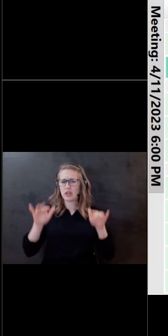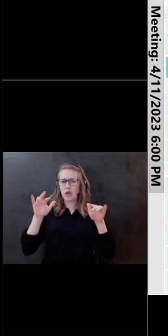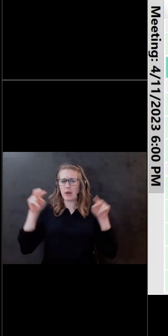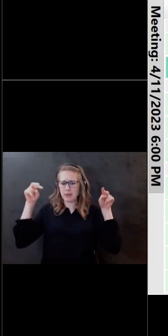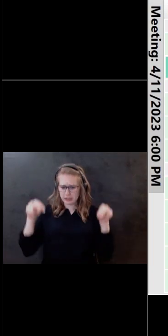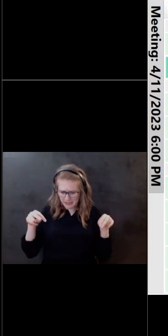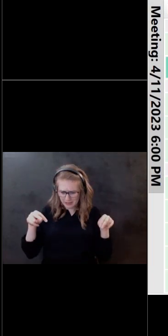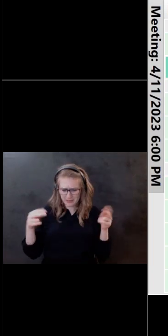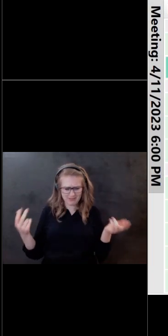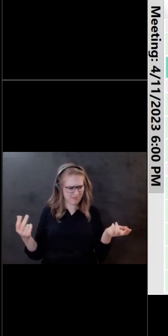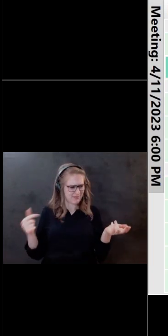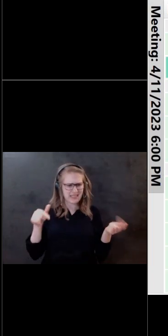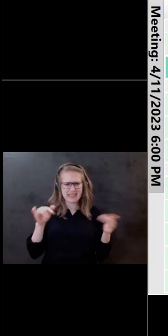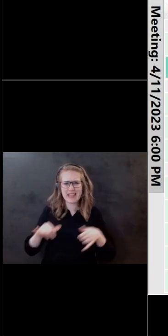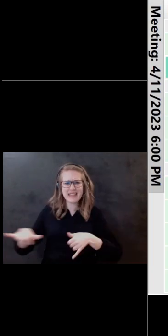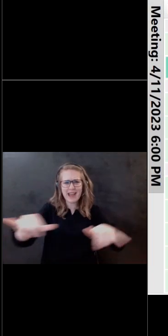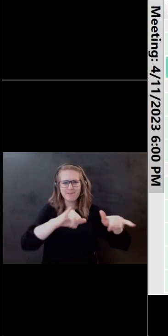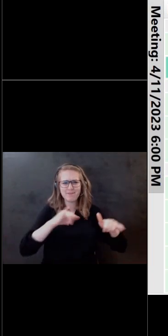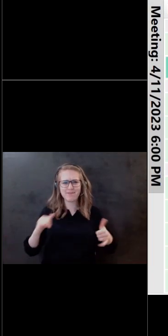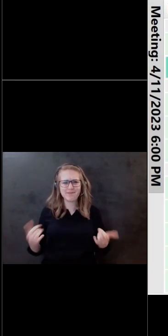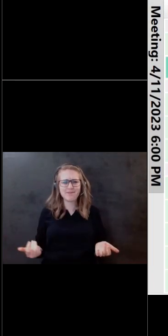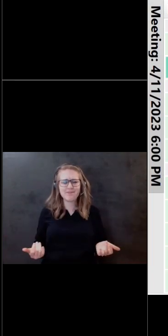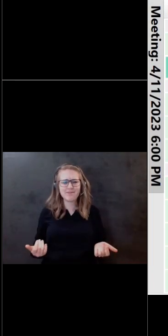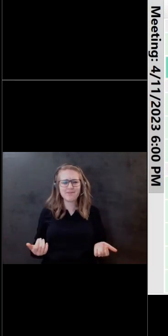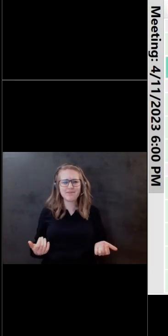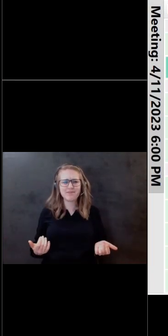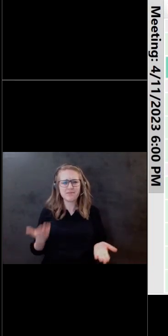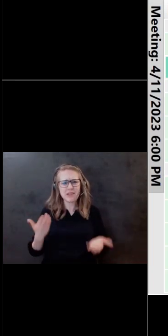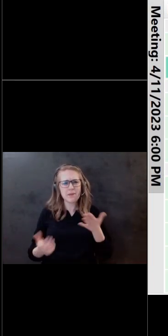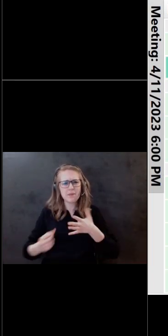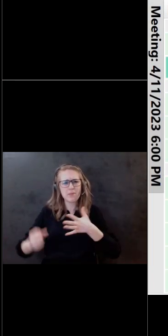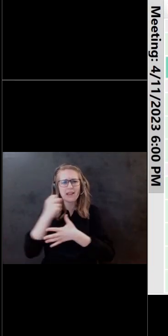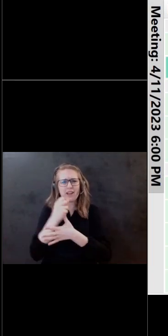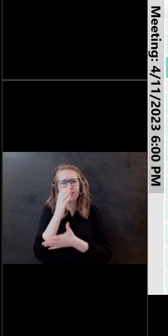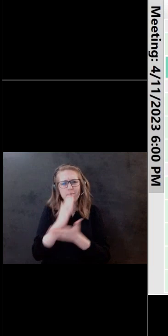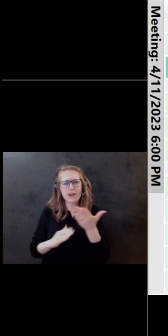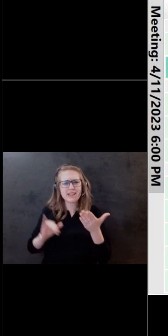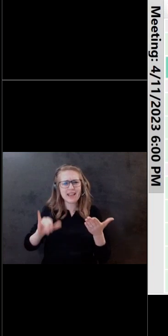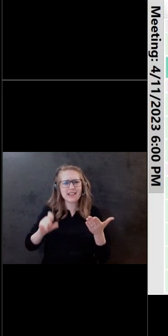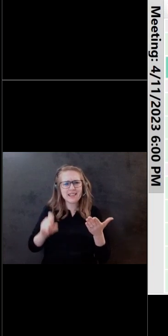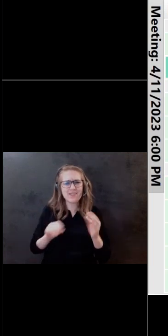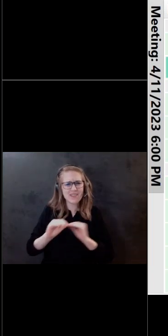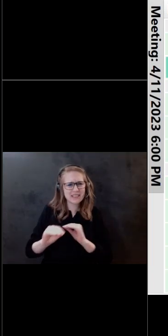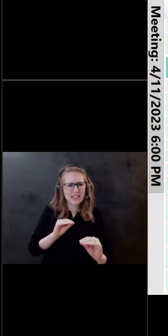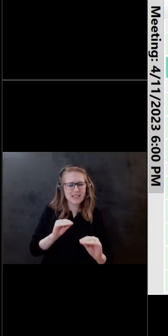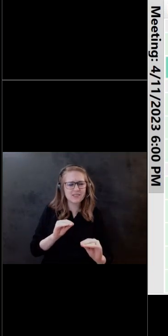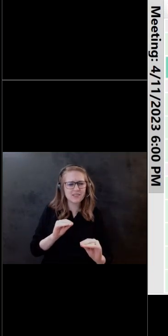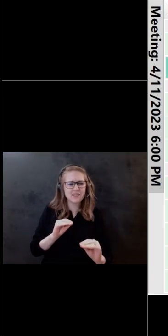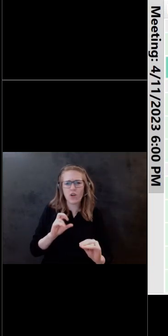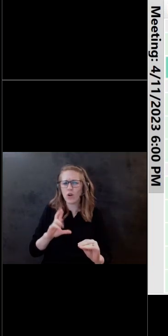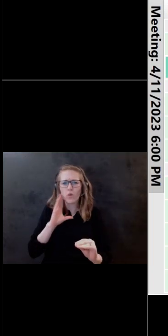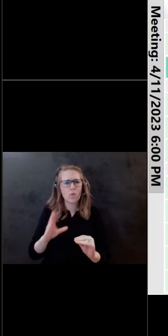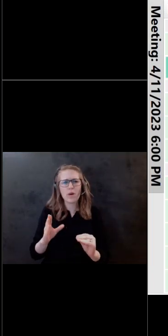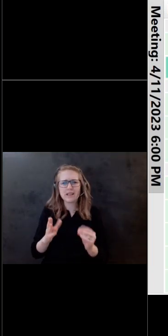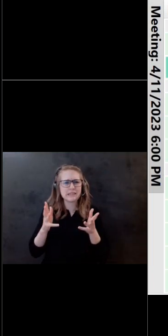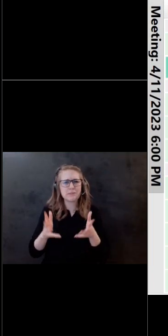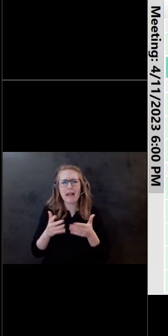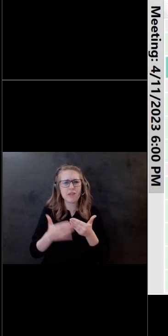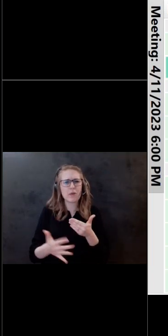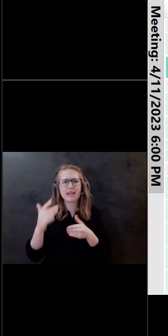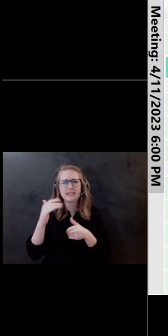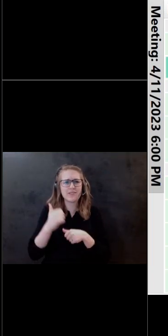say, this stuff is all the same stuff. Let's at least prioritize the pieces of it that need to be fixed or we're going to spend the rest of our lives at